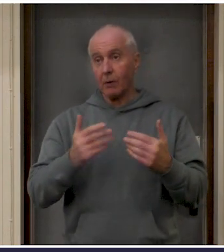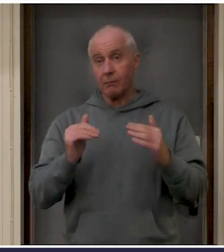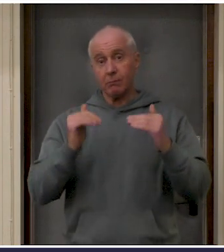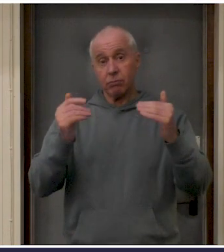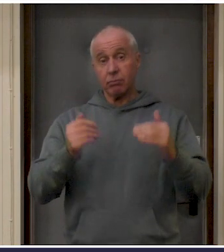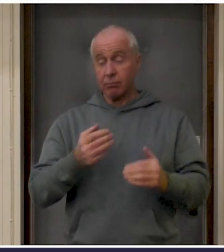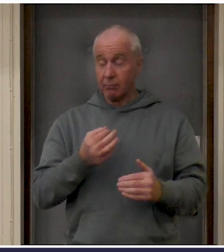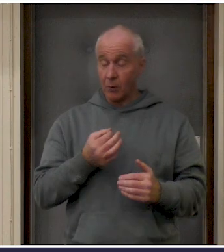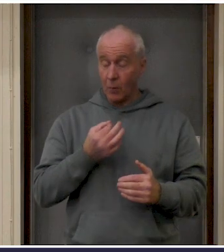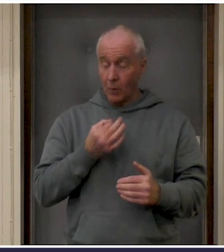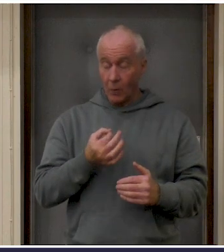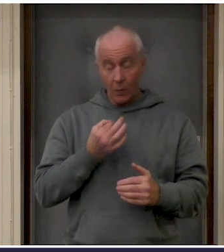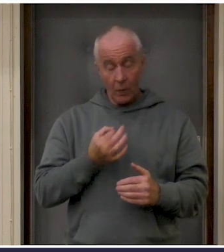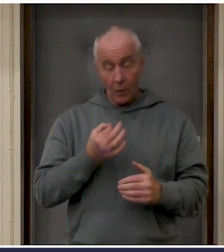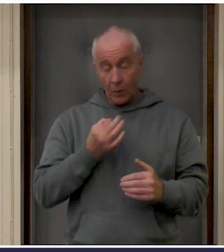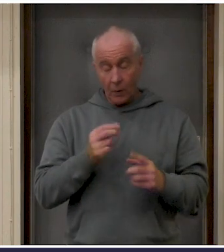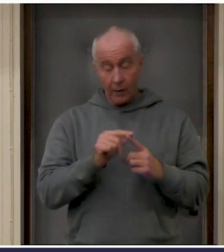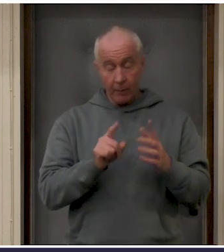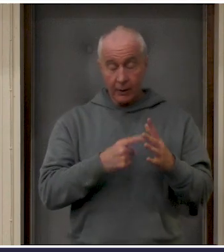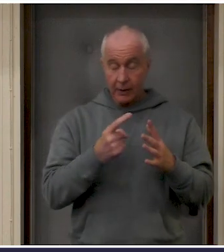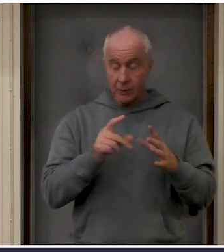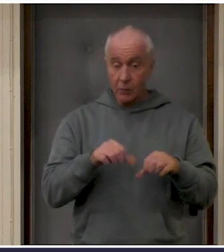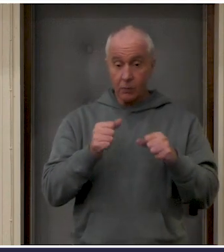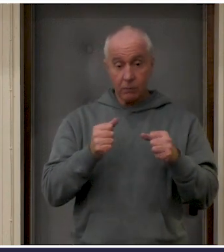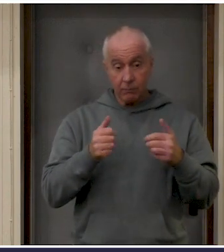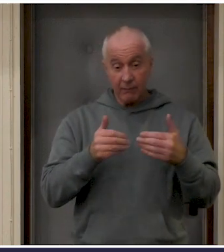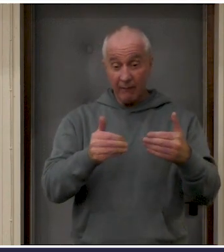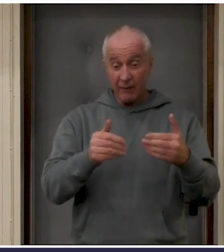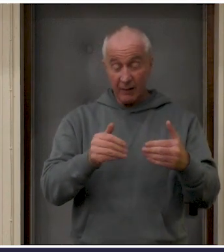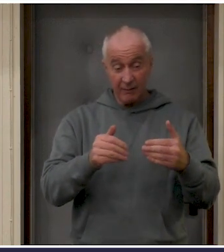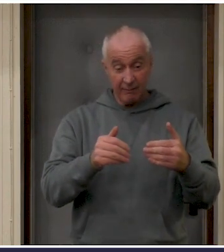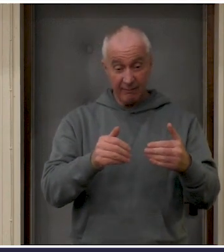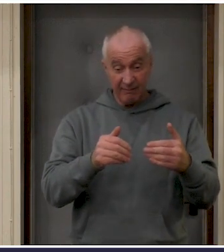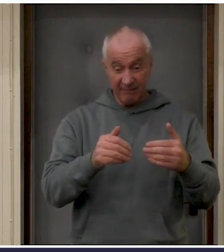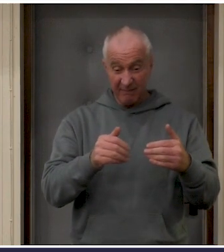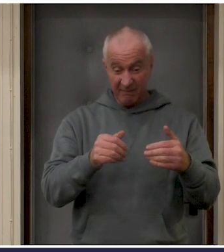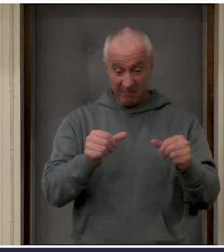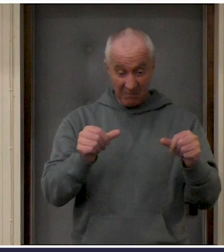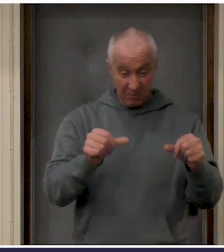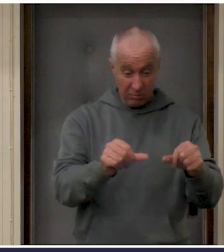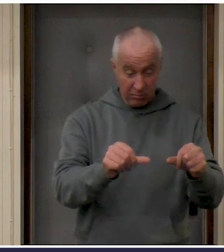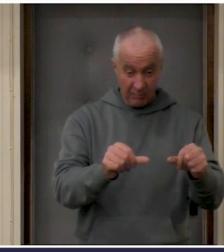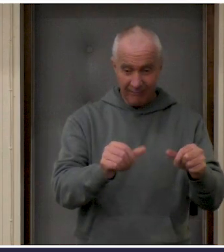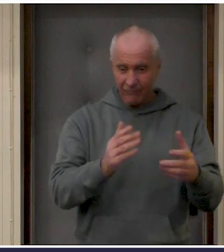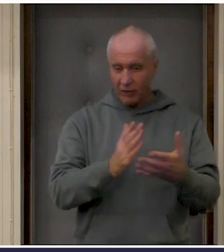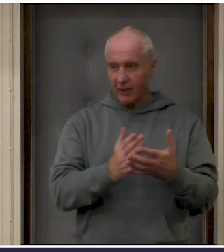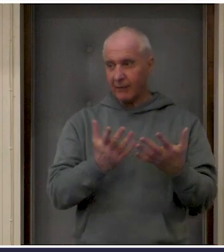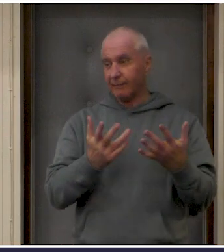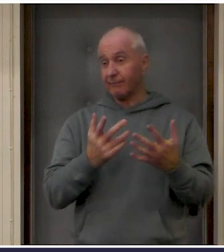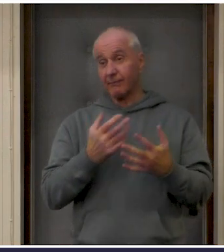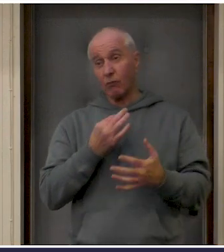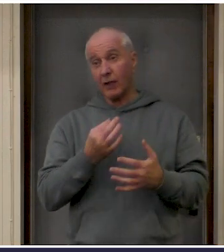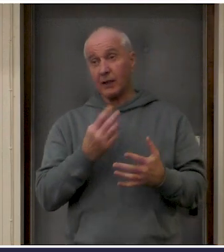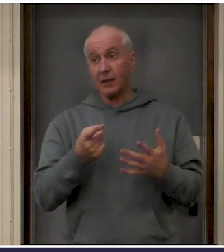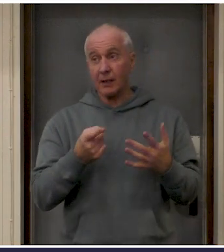taking risk by doing that. Those projects are going to go ahead and they're going to get their money back. So there's risk everywhere you look with nuclear, which is why it